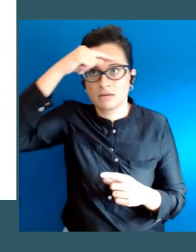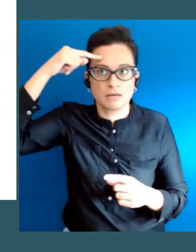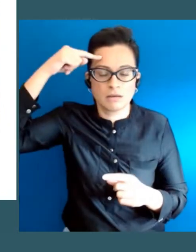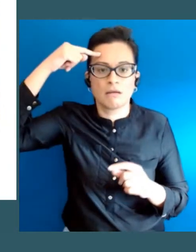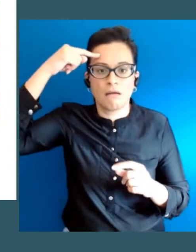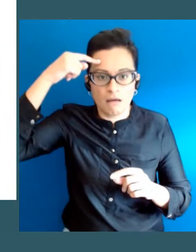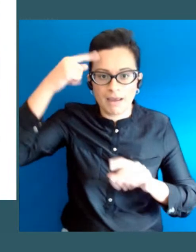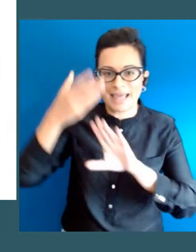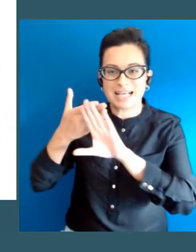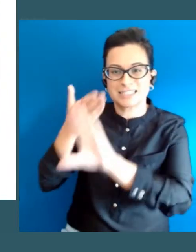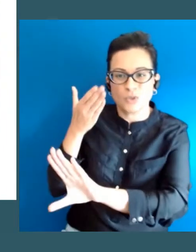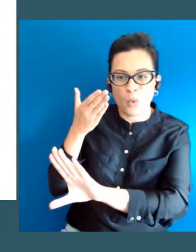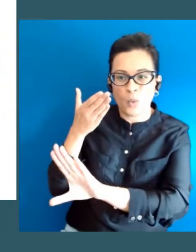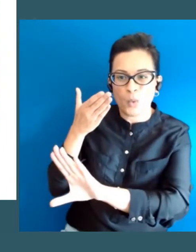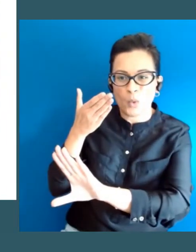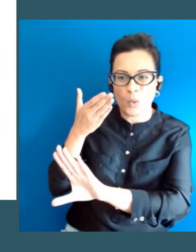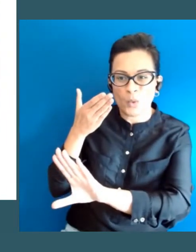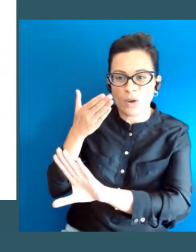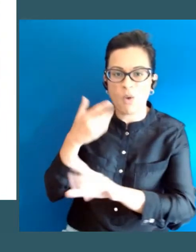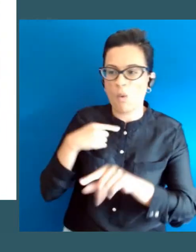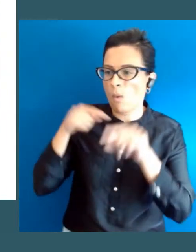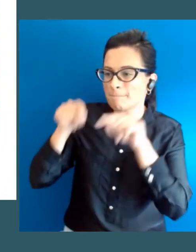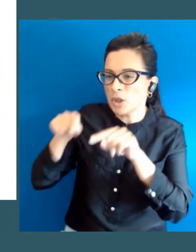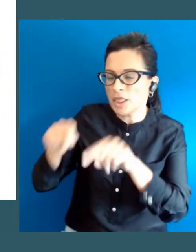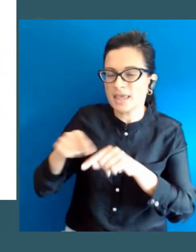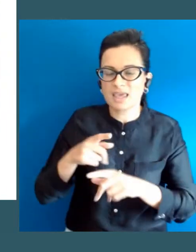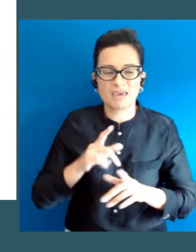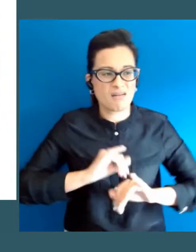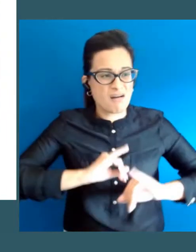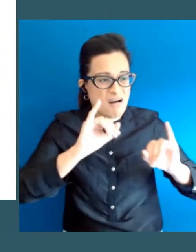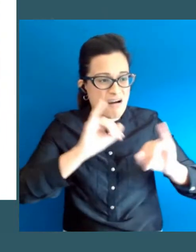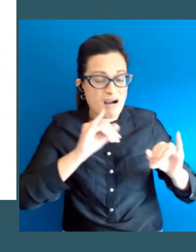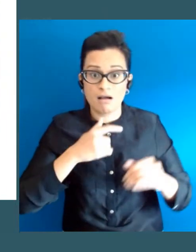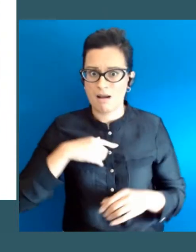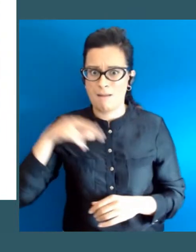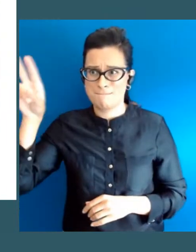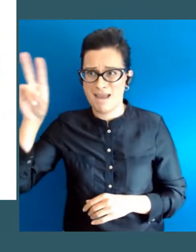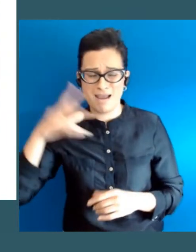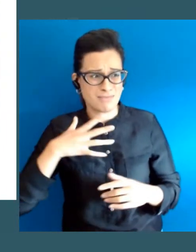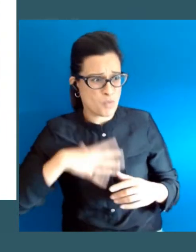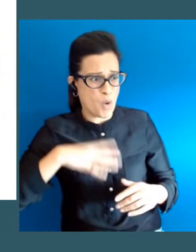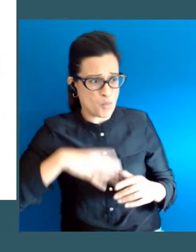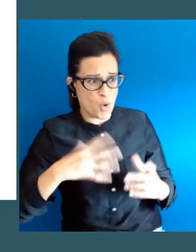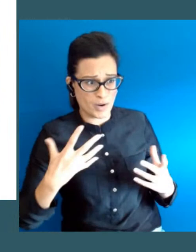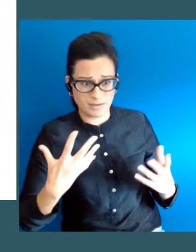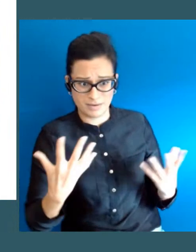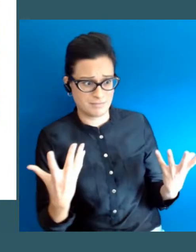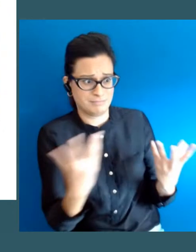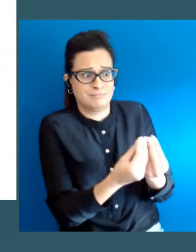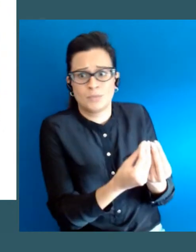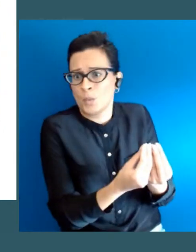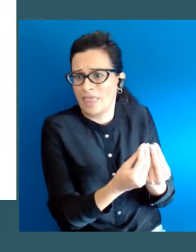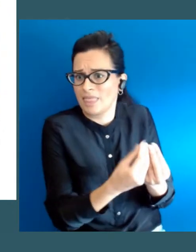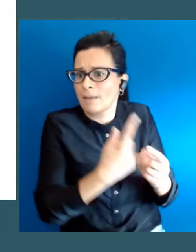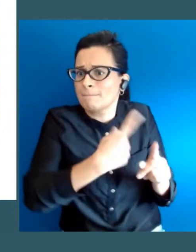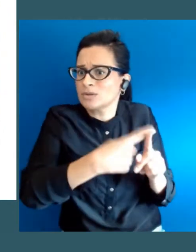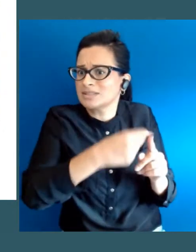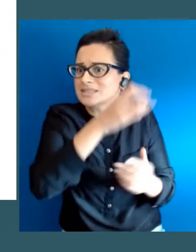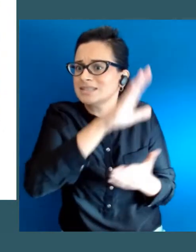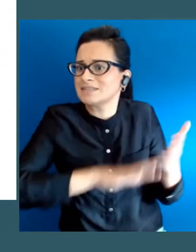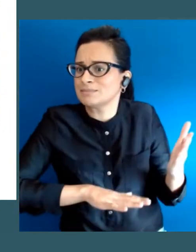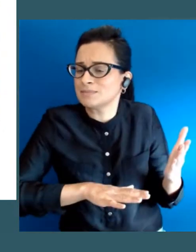things, being bullied, etc. So as a parent, you would want your child to have positive experiences. My